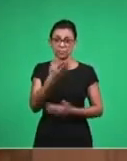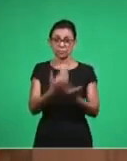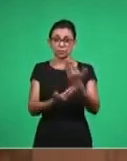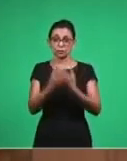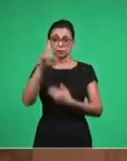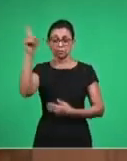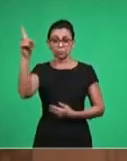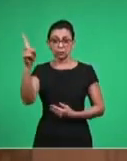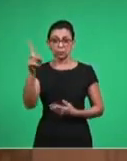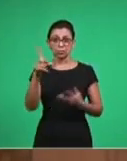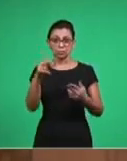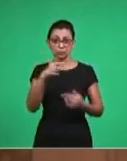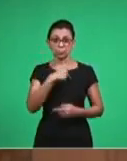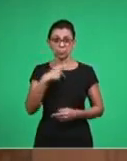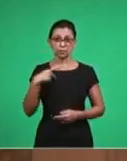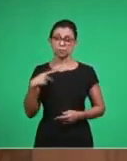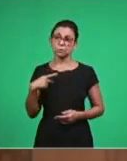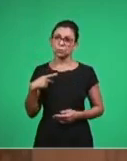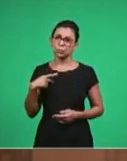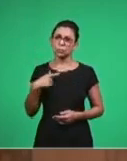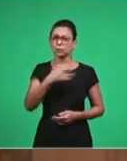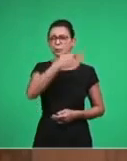pastors,